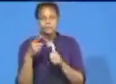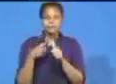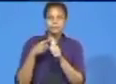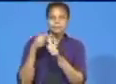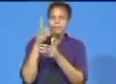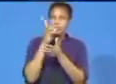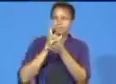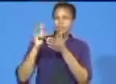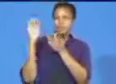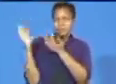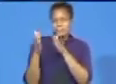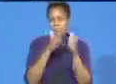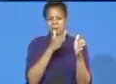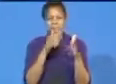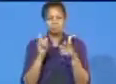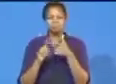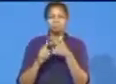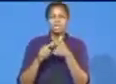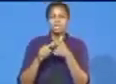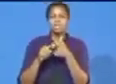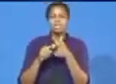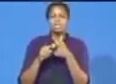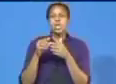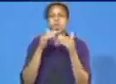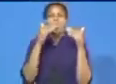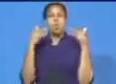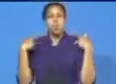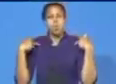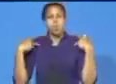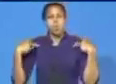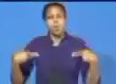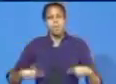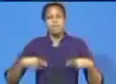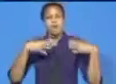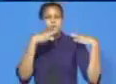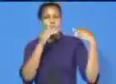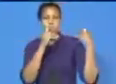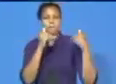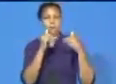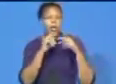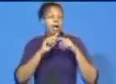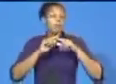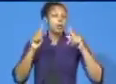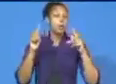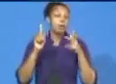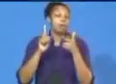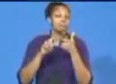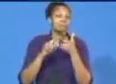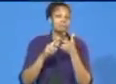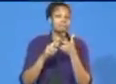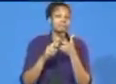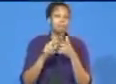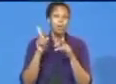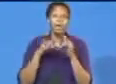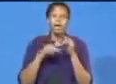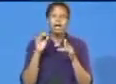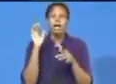provision. Yes, there is human expectation, but you cannot miss the place